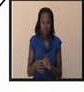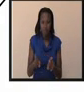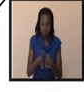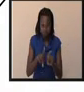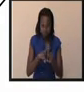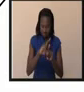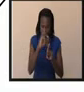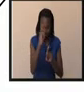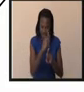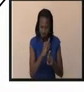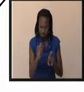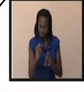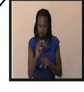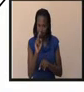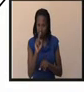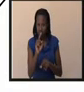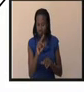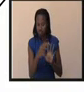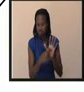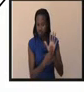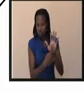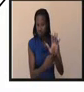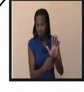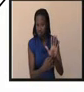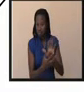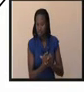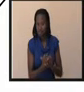Okay, like this.